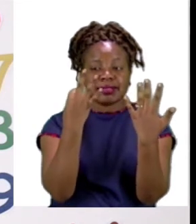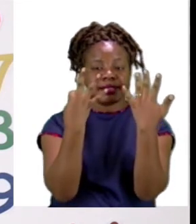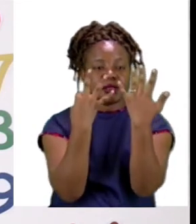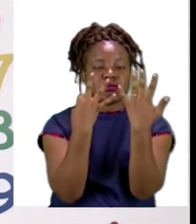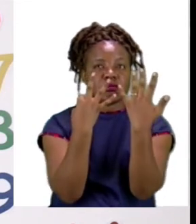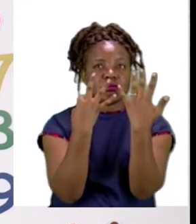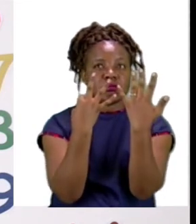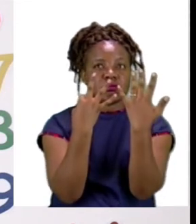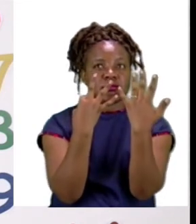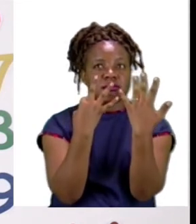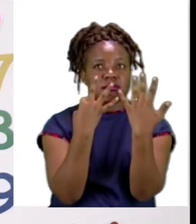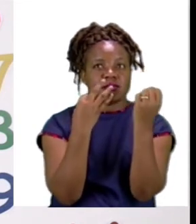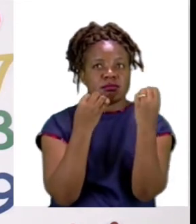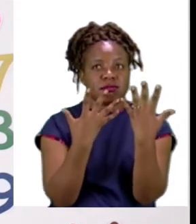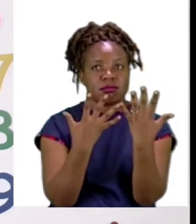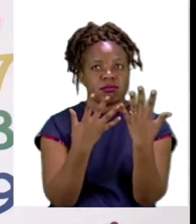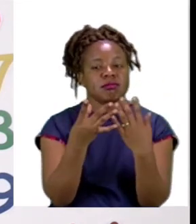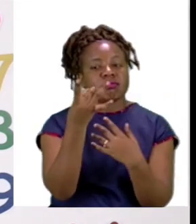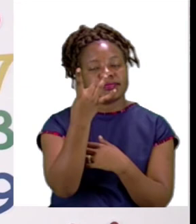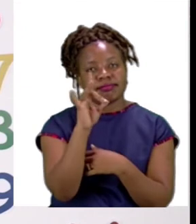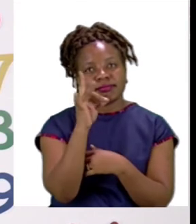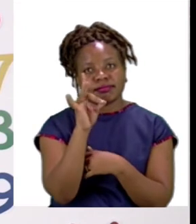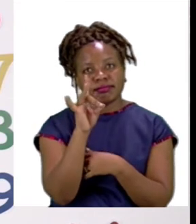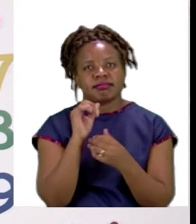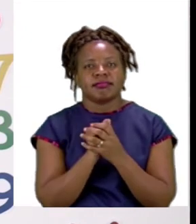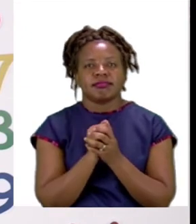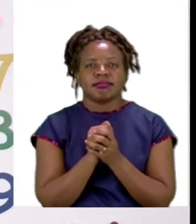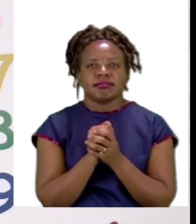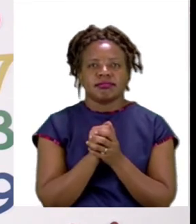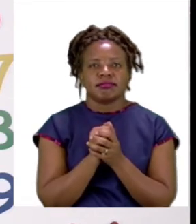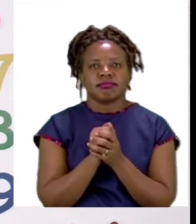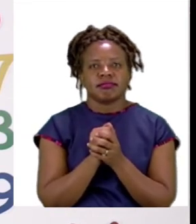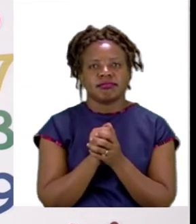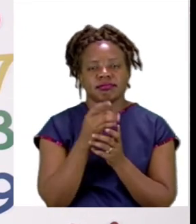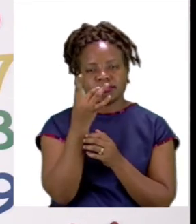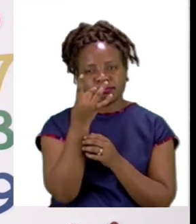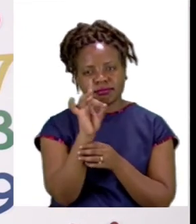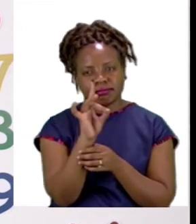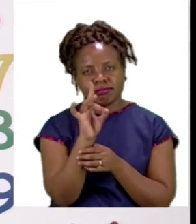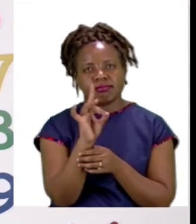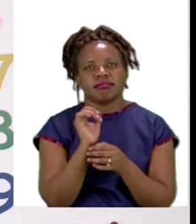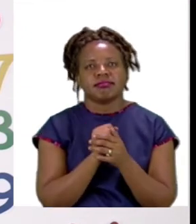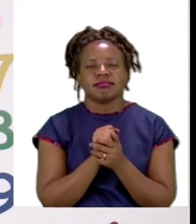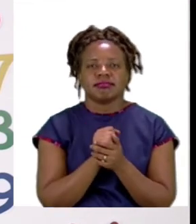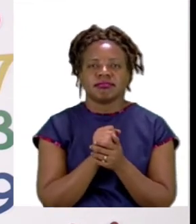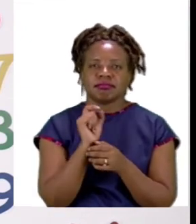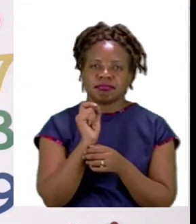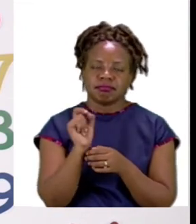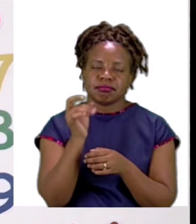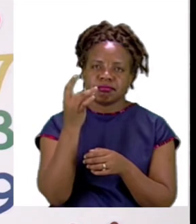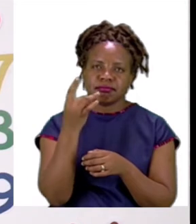8 fingers. So we will put our number 8. Good job,